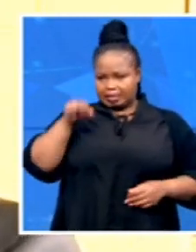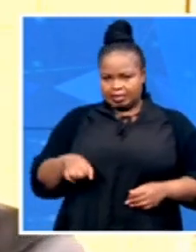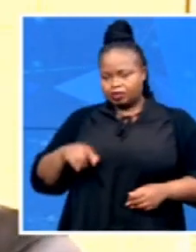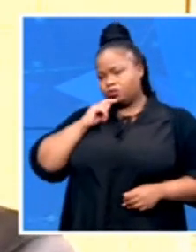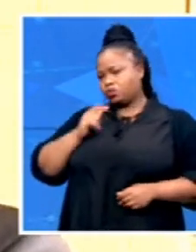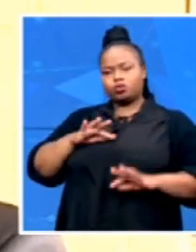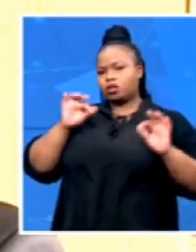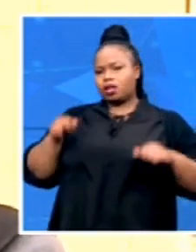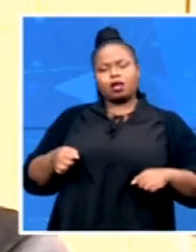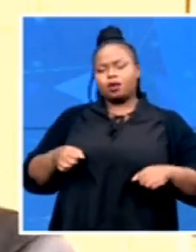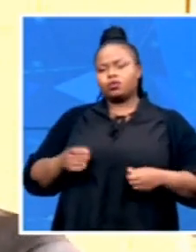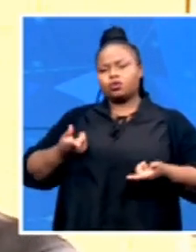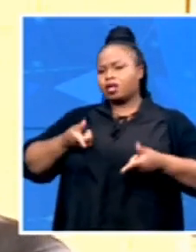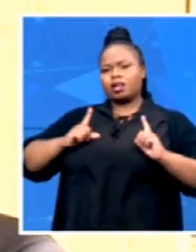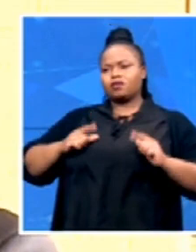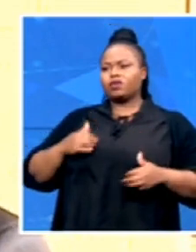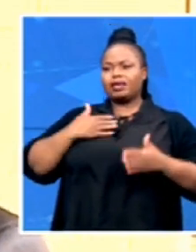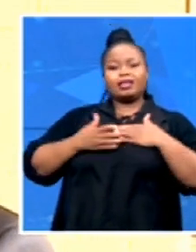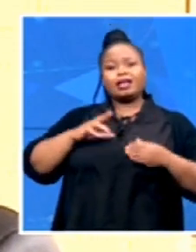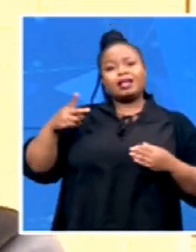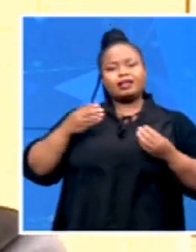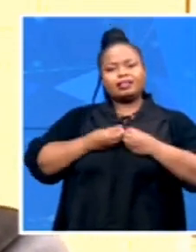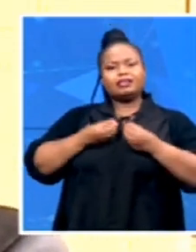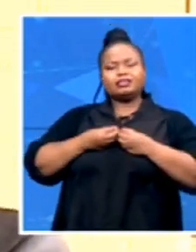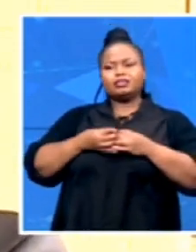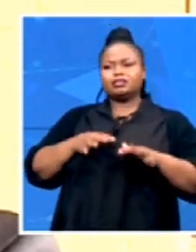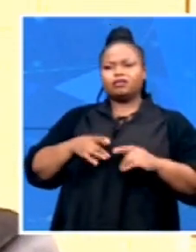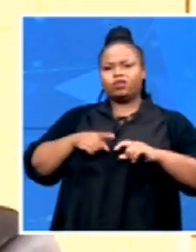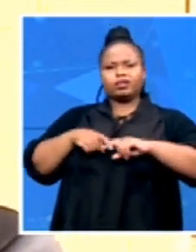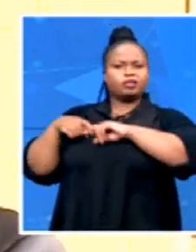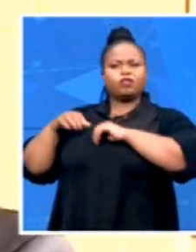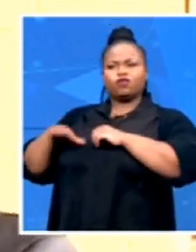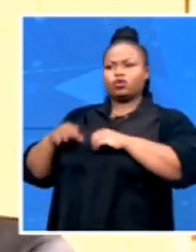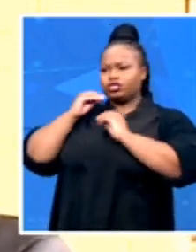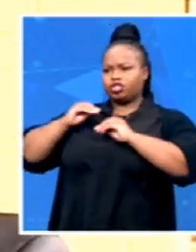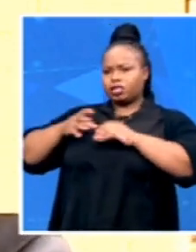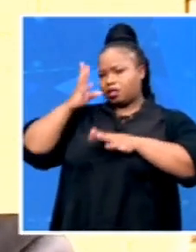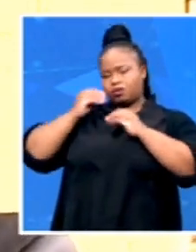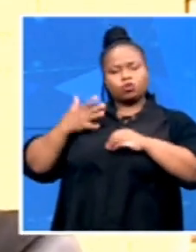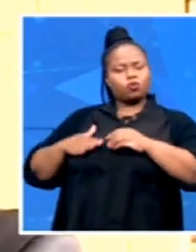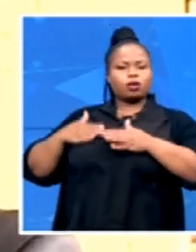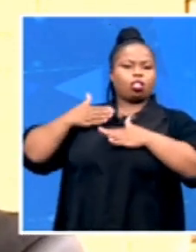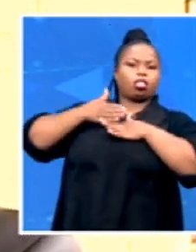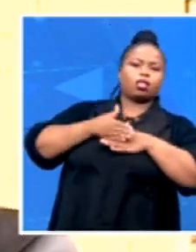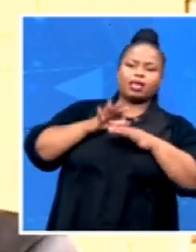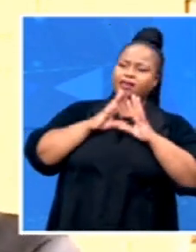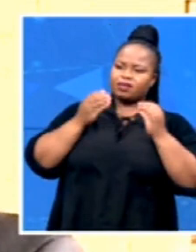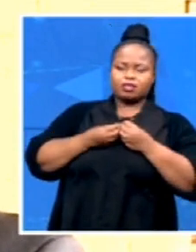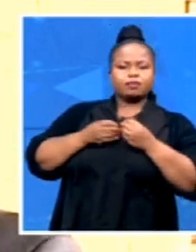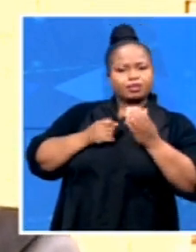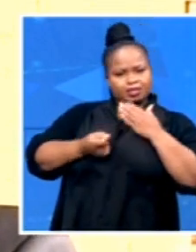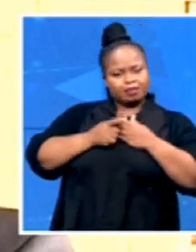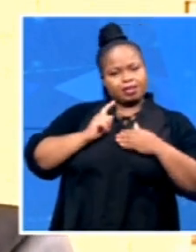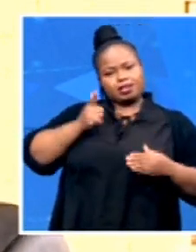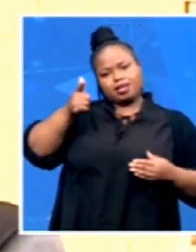except teaching and learning because we don't want any distraction. Every other thing must happen after school, or people must have to wait until we